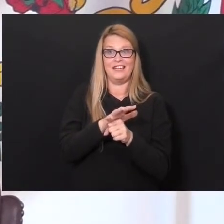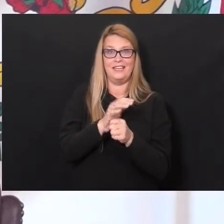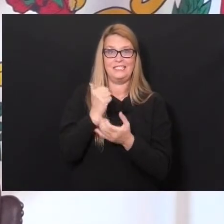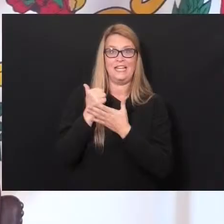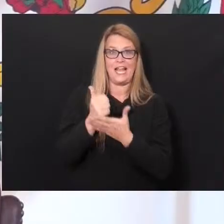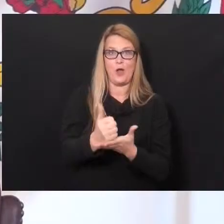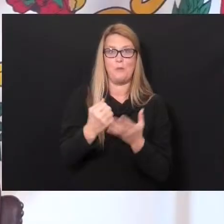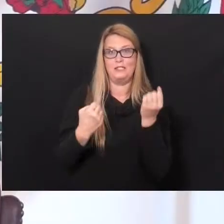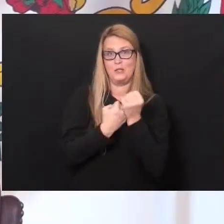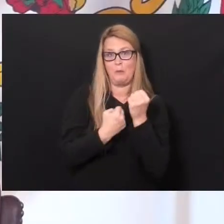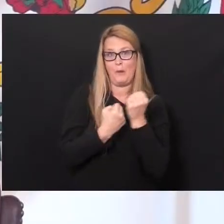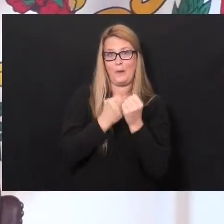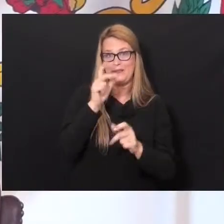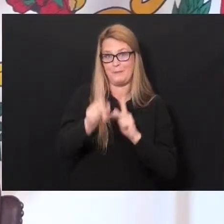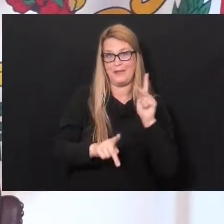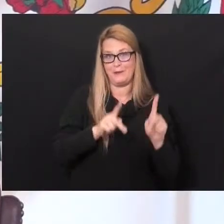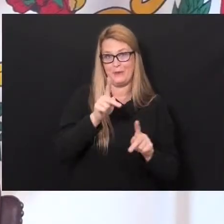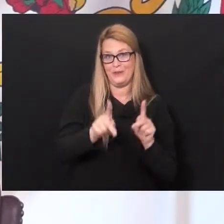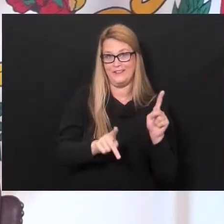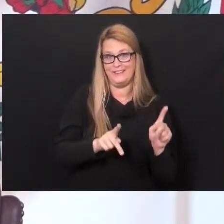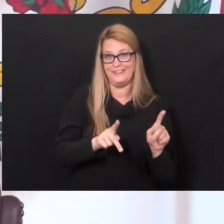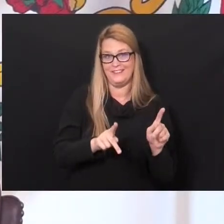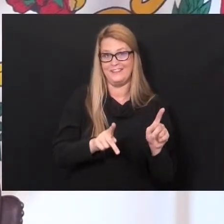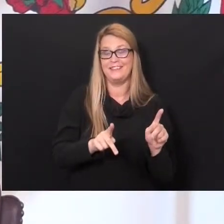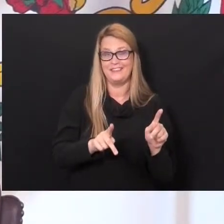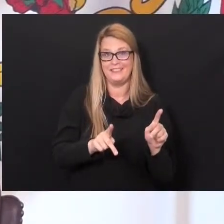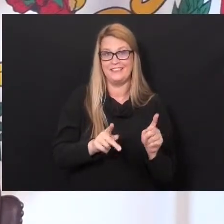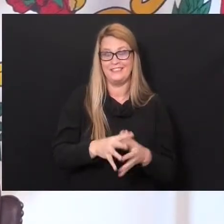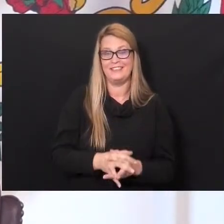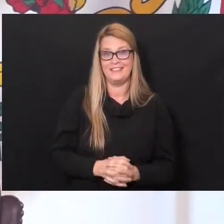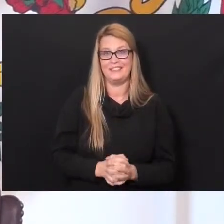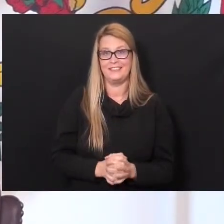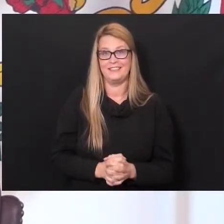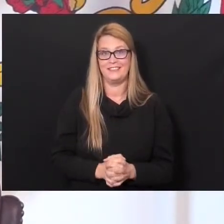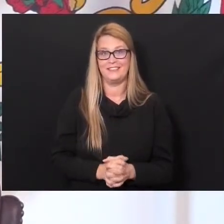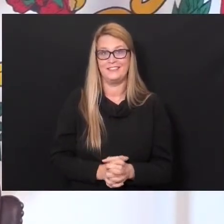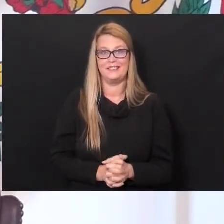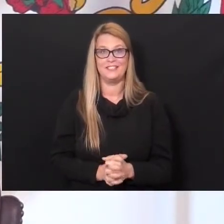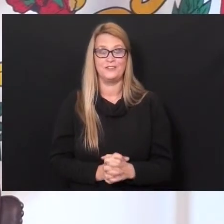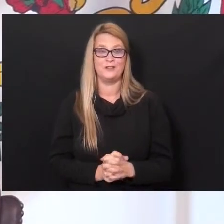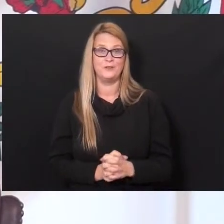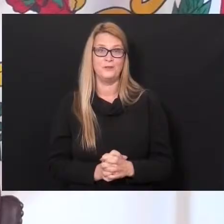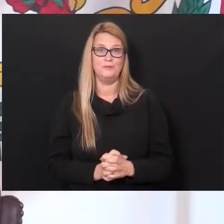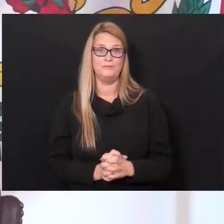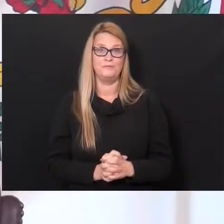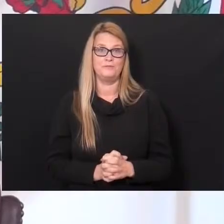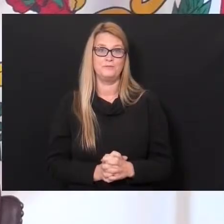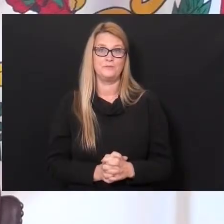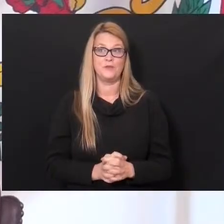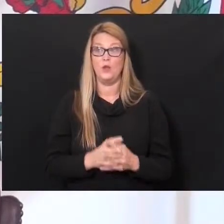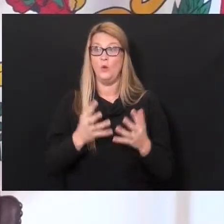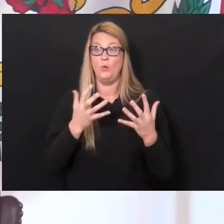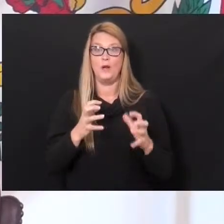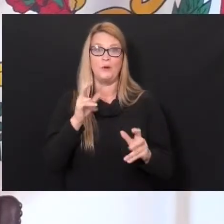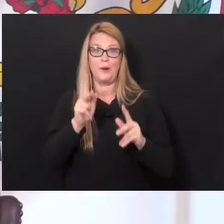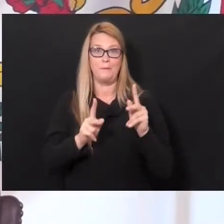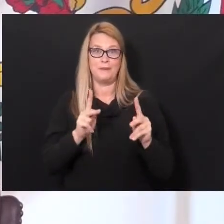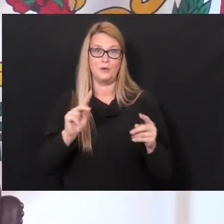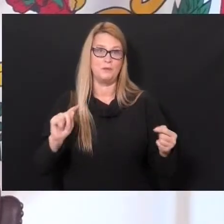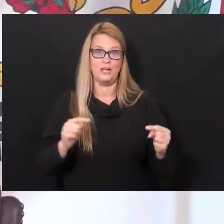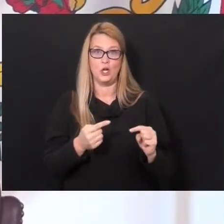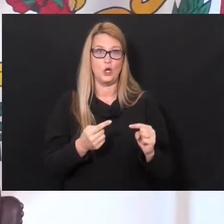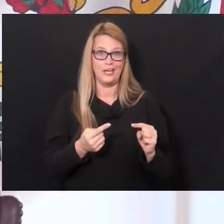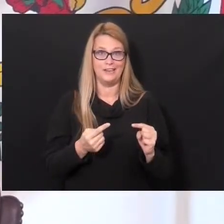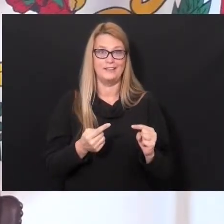way that you can get it on our feet or our toes are really cramped and everything, then people are still really hurting and they're not able